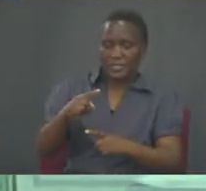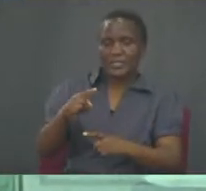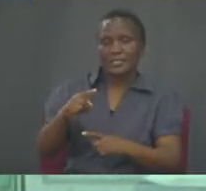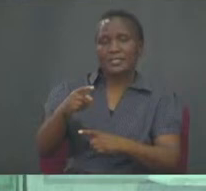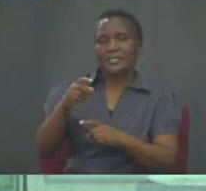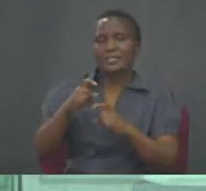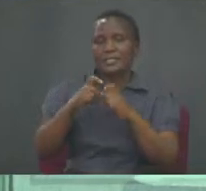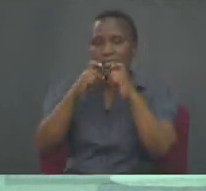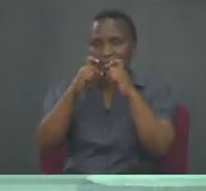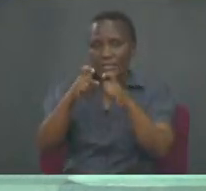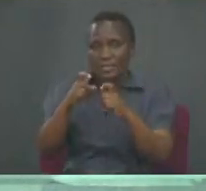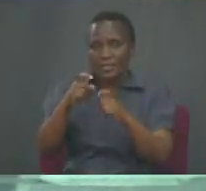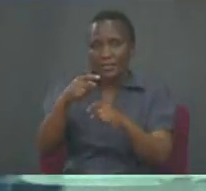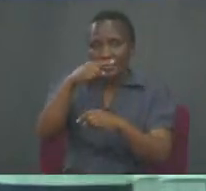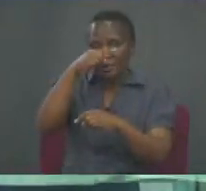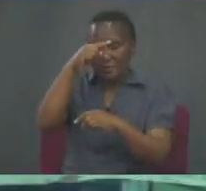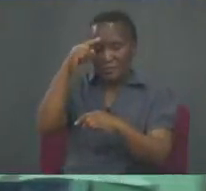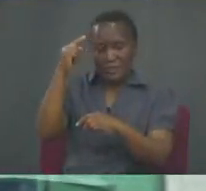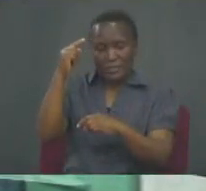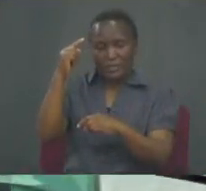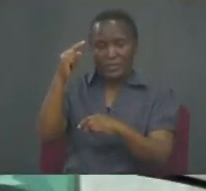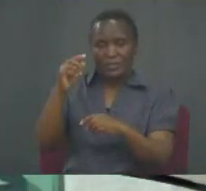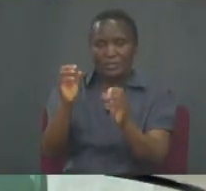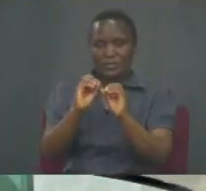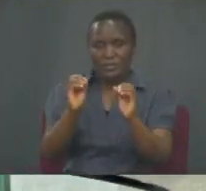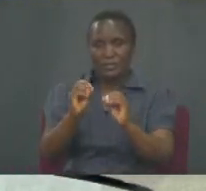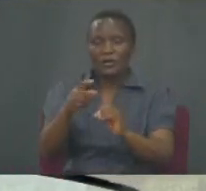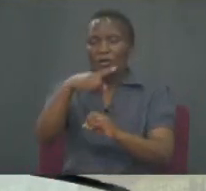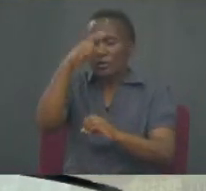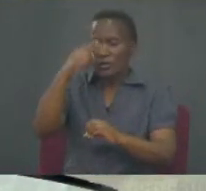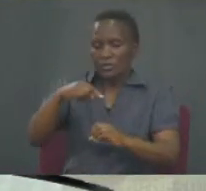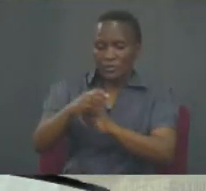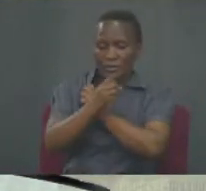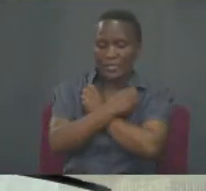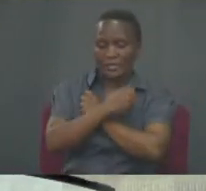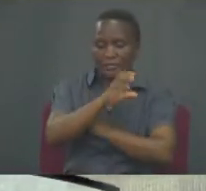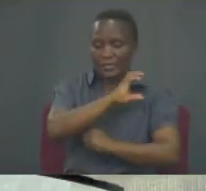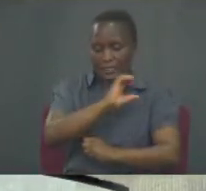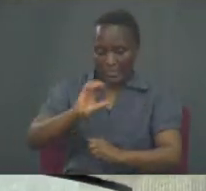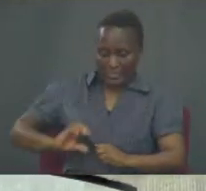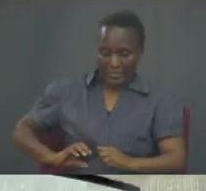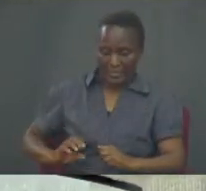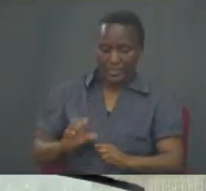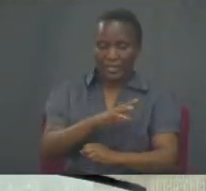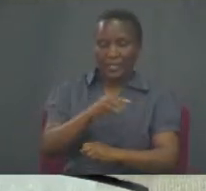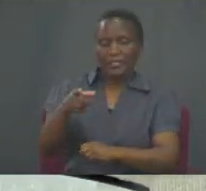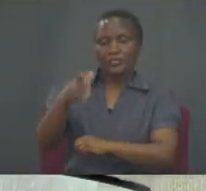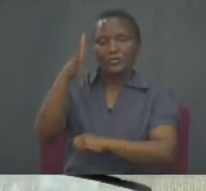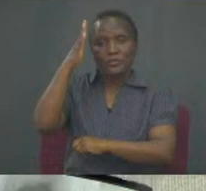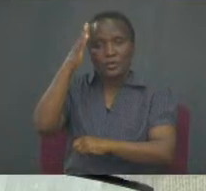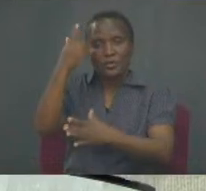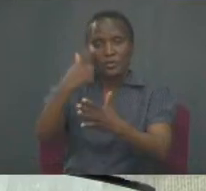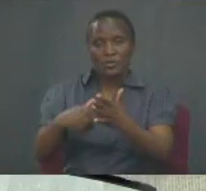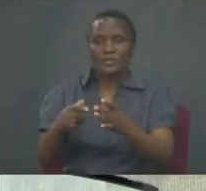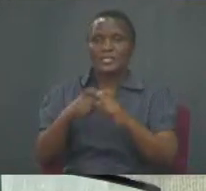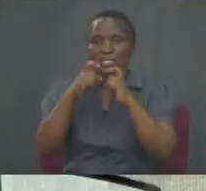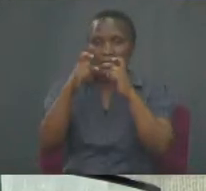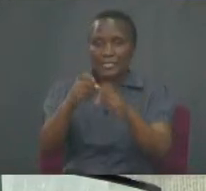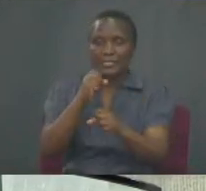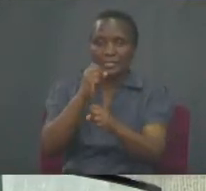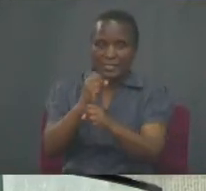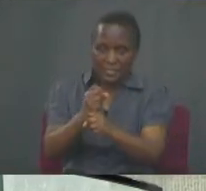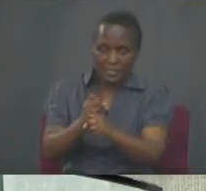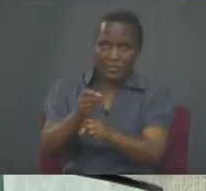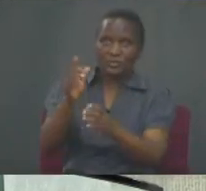of consequences, but you don't sin because you love Christ. And you know what sin did to him.